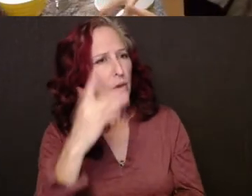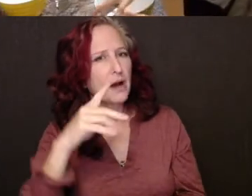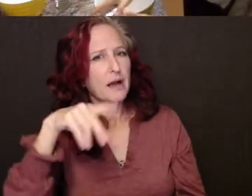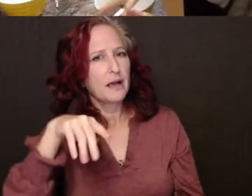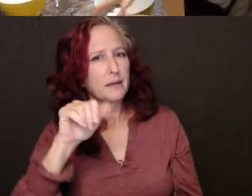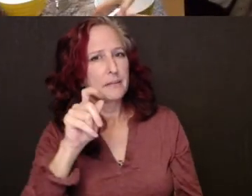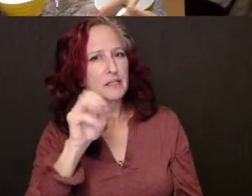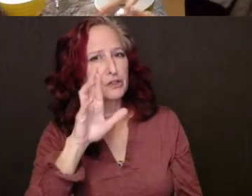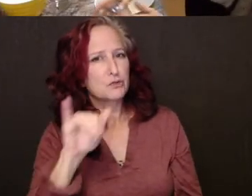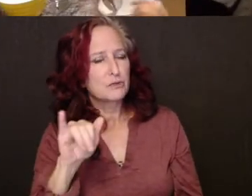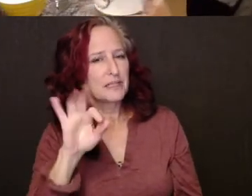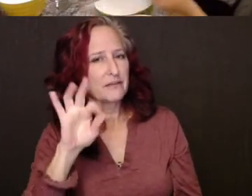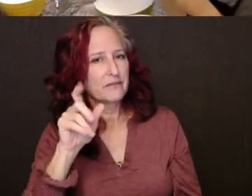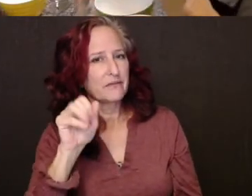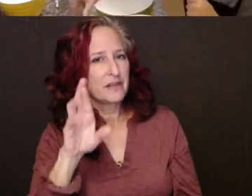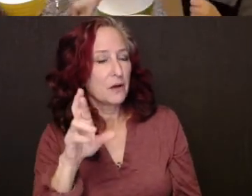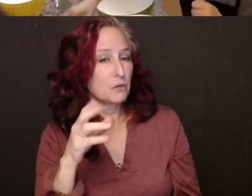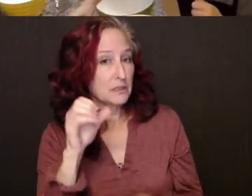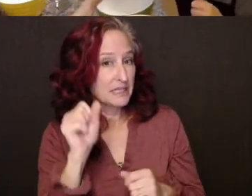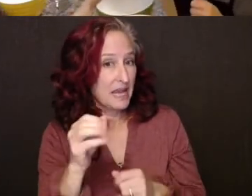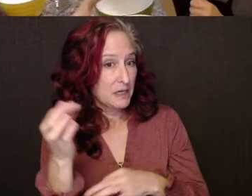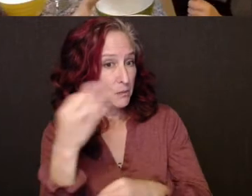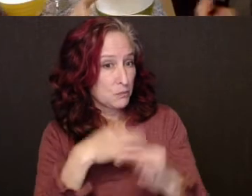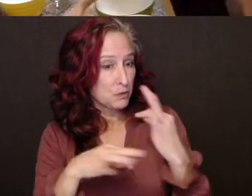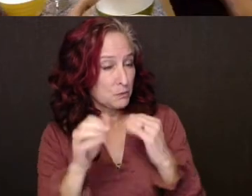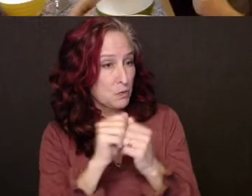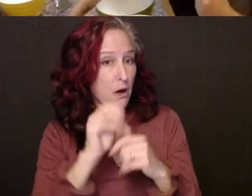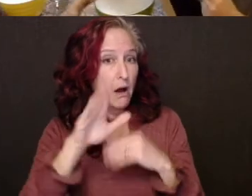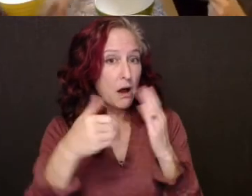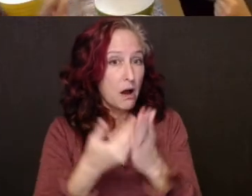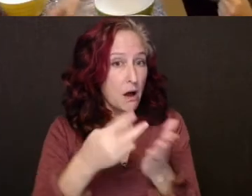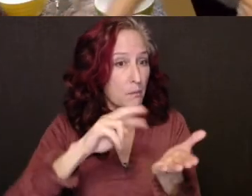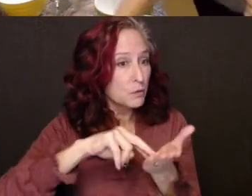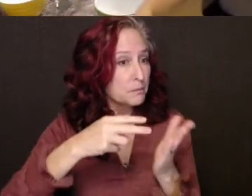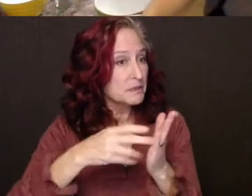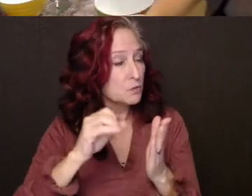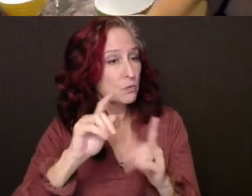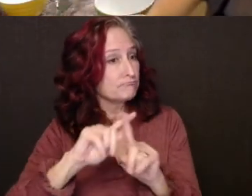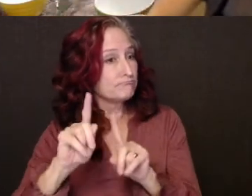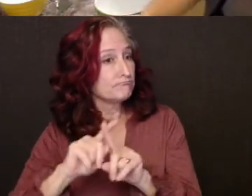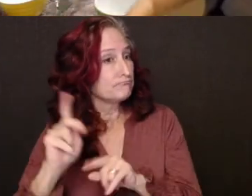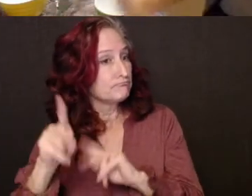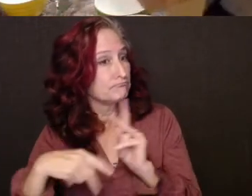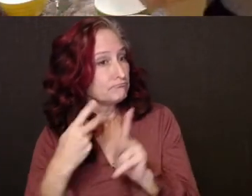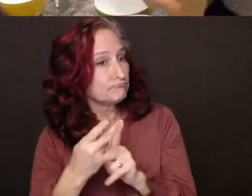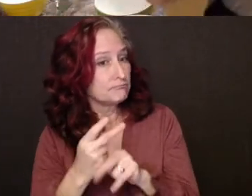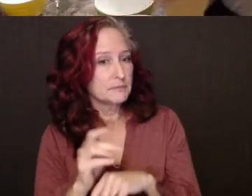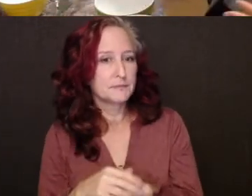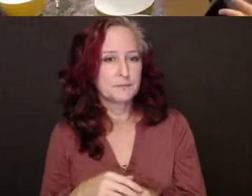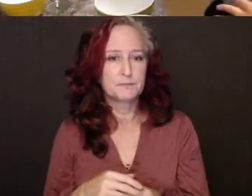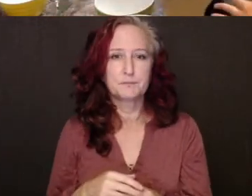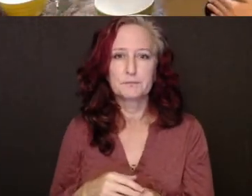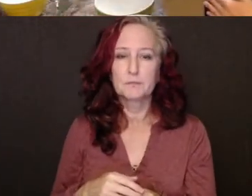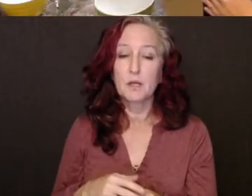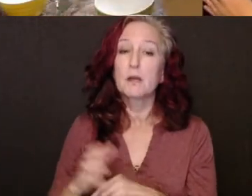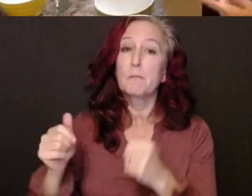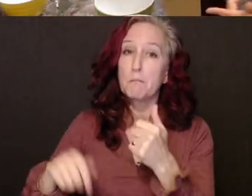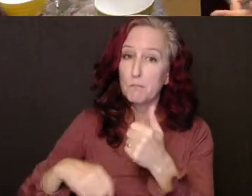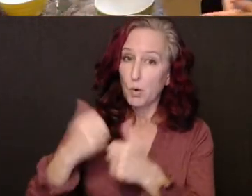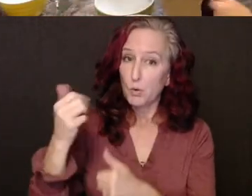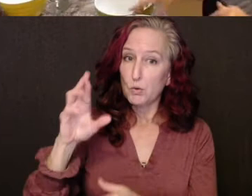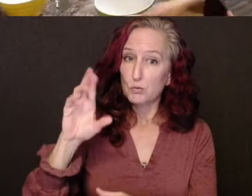through as well, but you can just flip it over and it'll go right through. And please let me know if you have any questions about any of